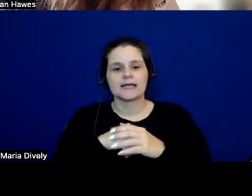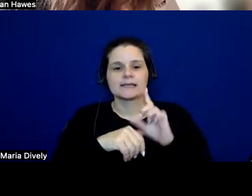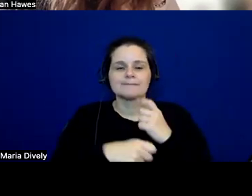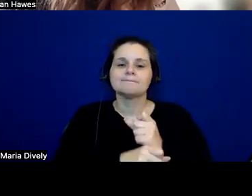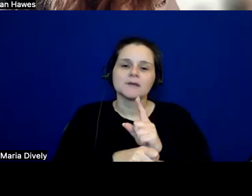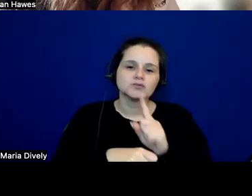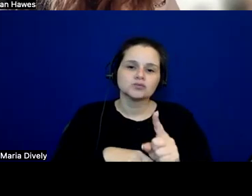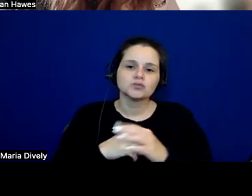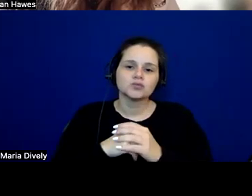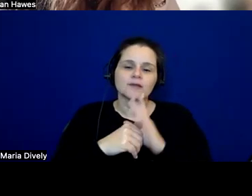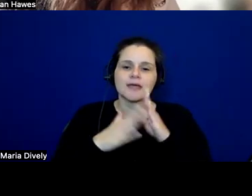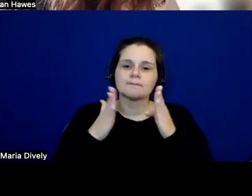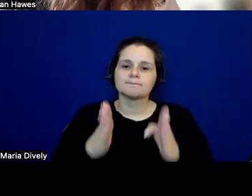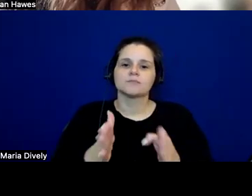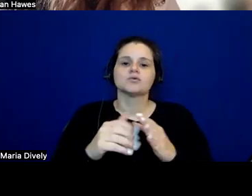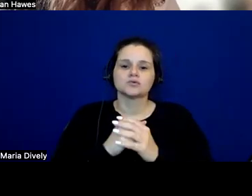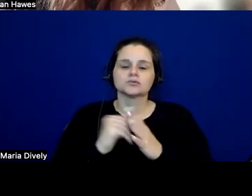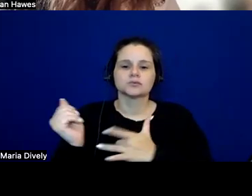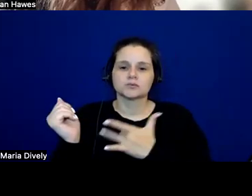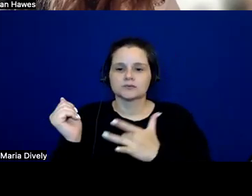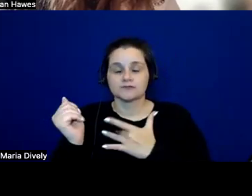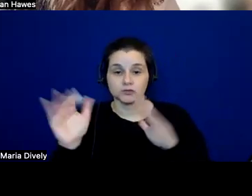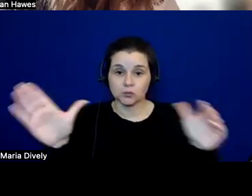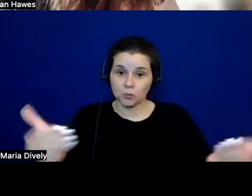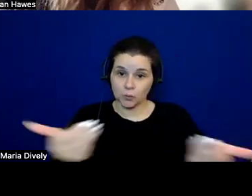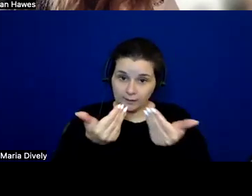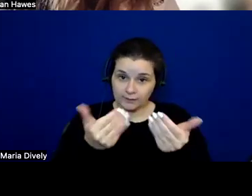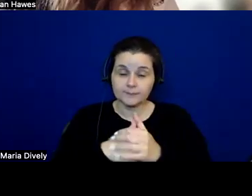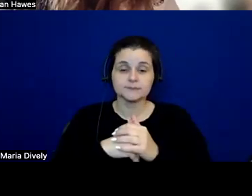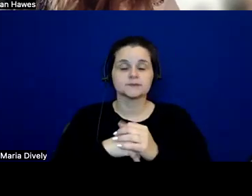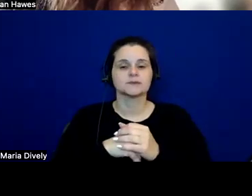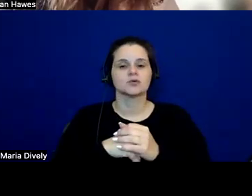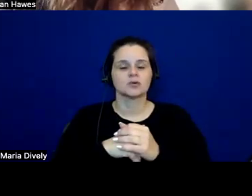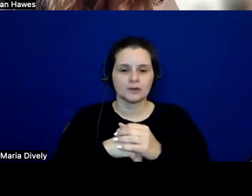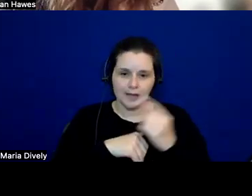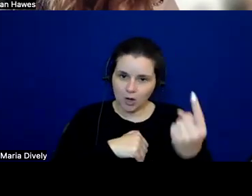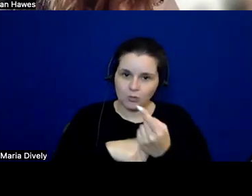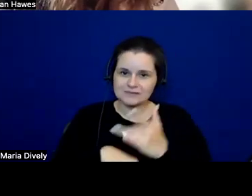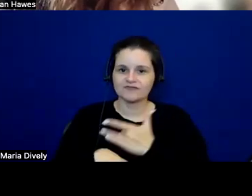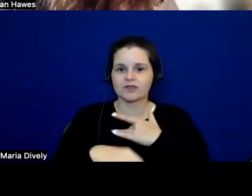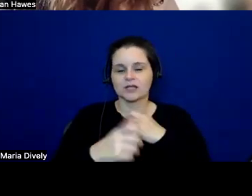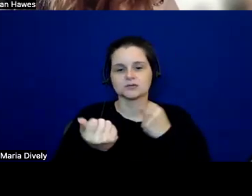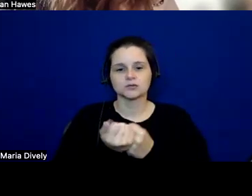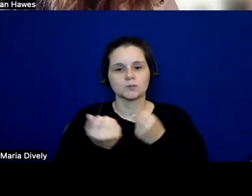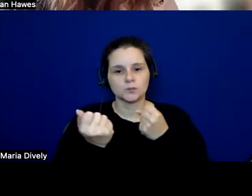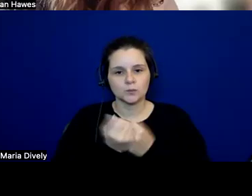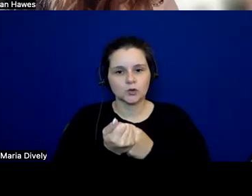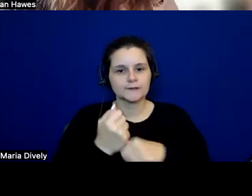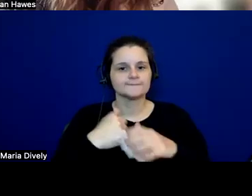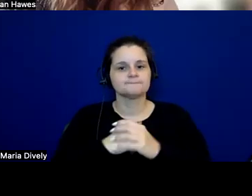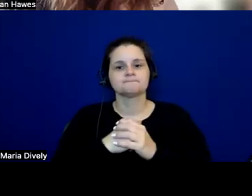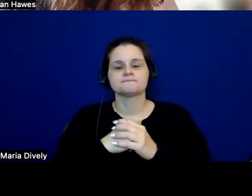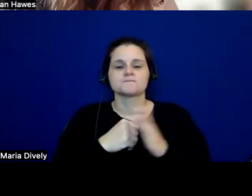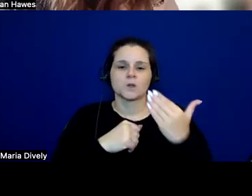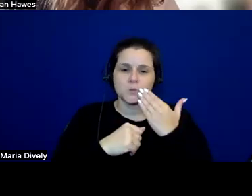sure that that person feels welcomed, and always feeling supported, so they know